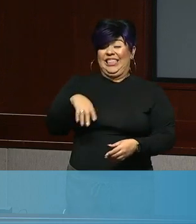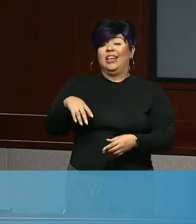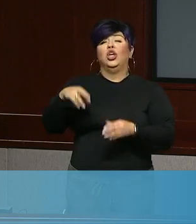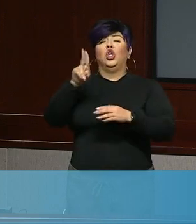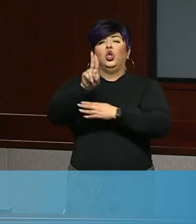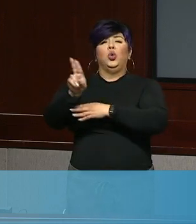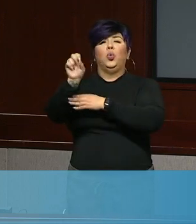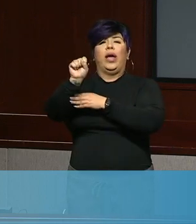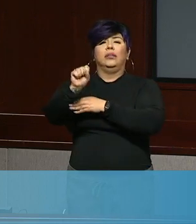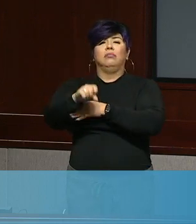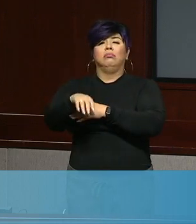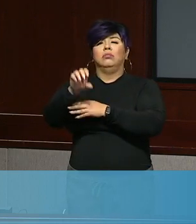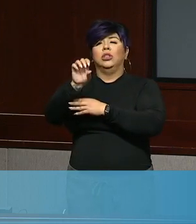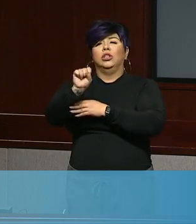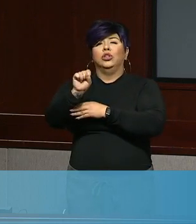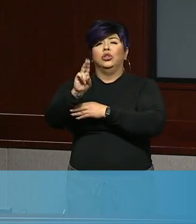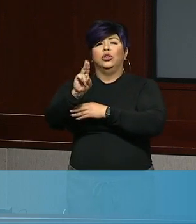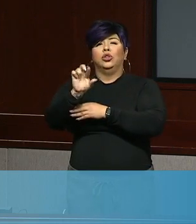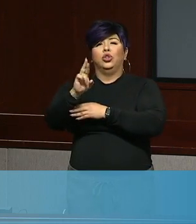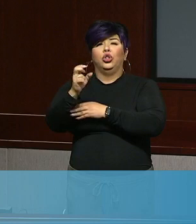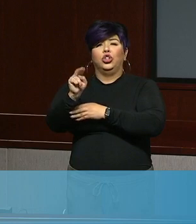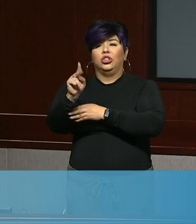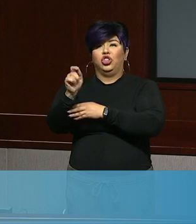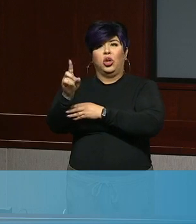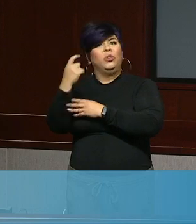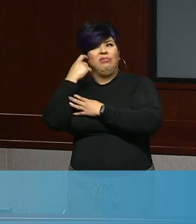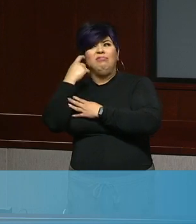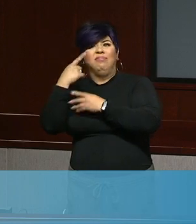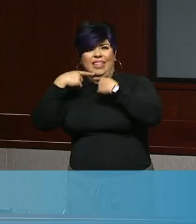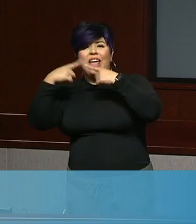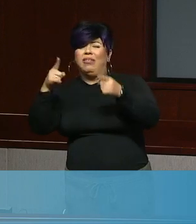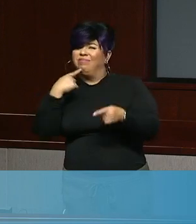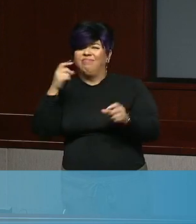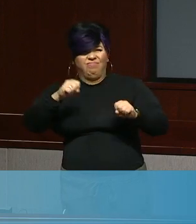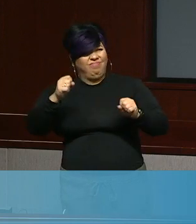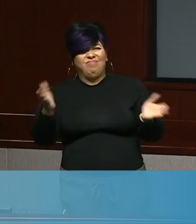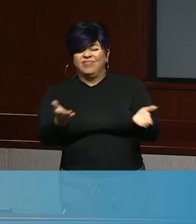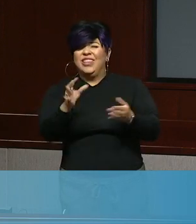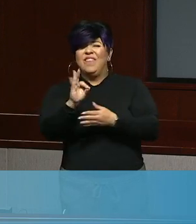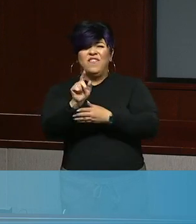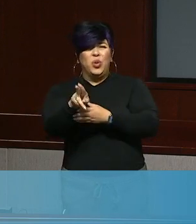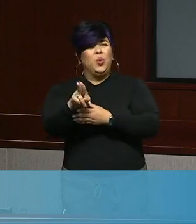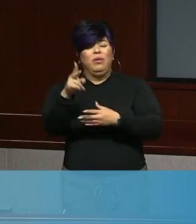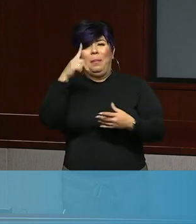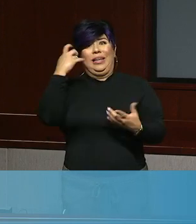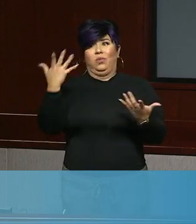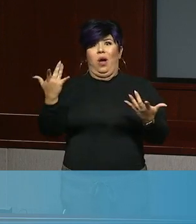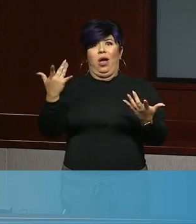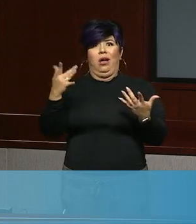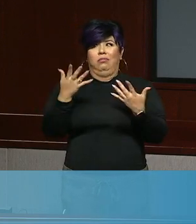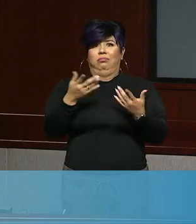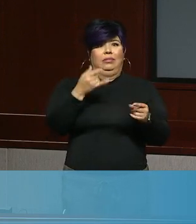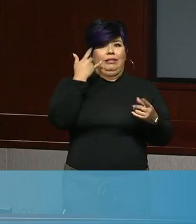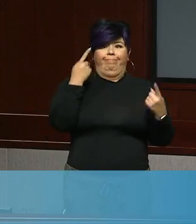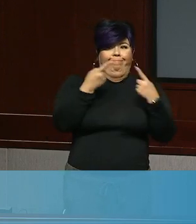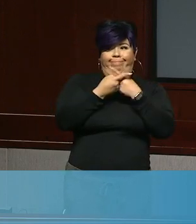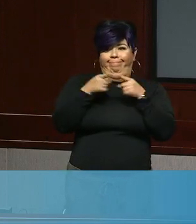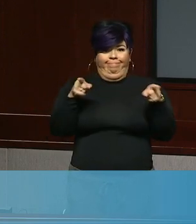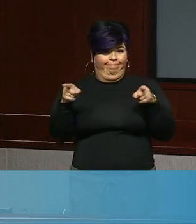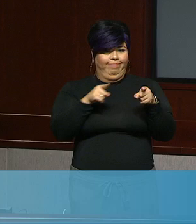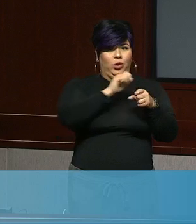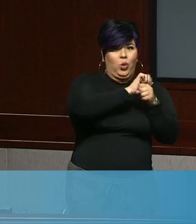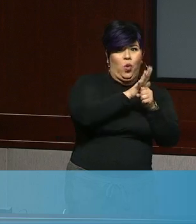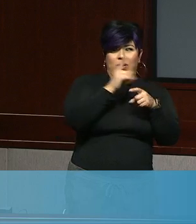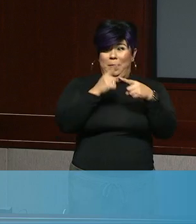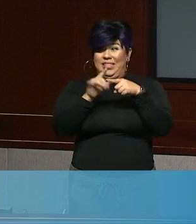flu season of our lifetime because of the COVID-19 pandemic. In an effort to prevent what the state is referring to as a twin-demic